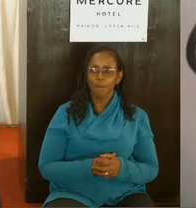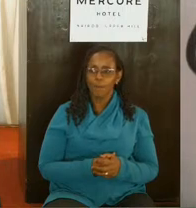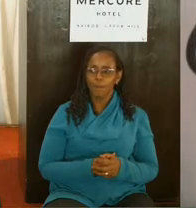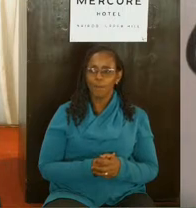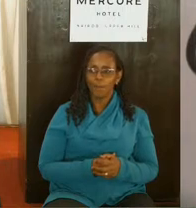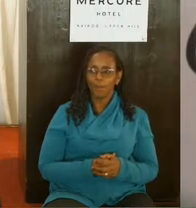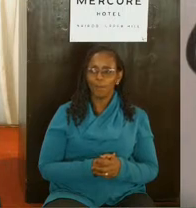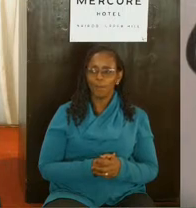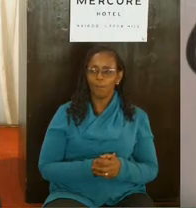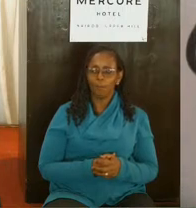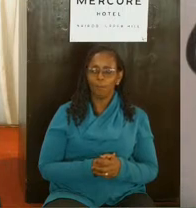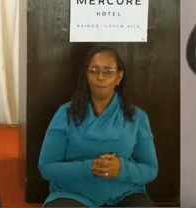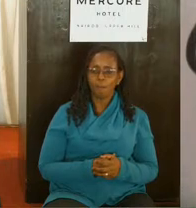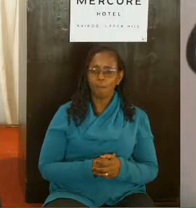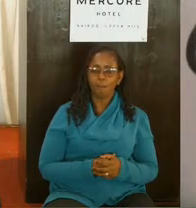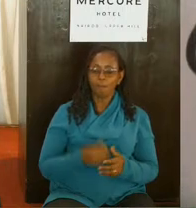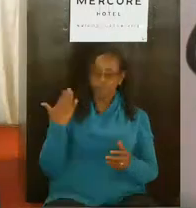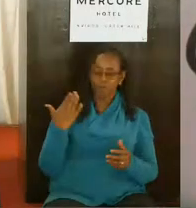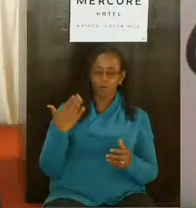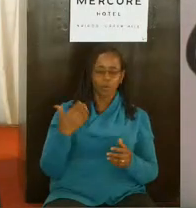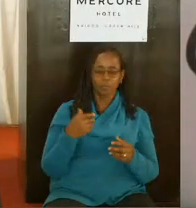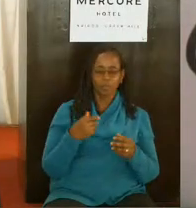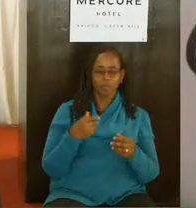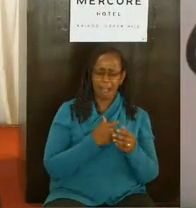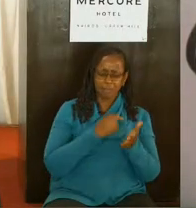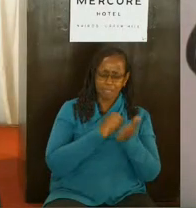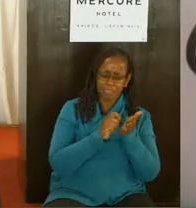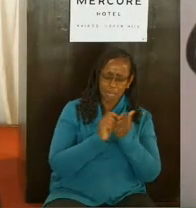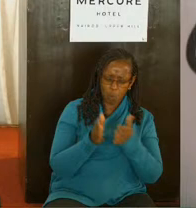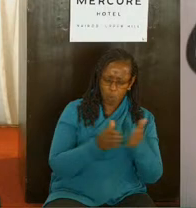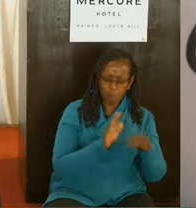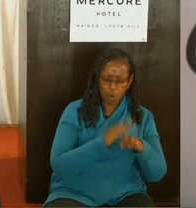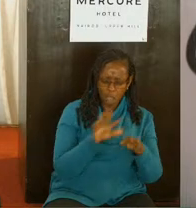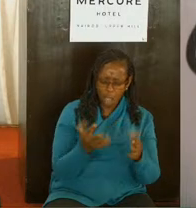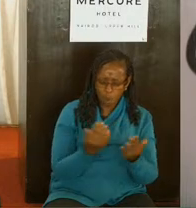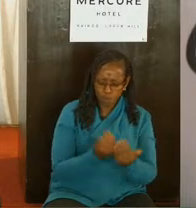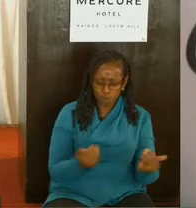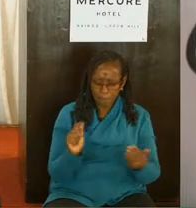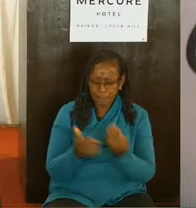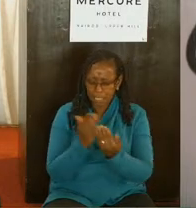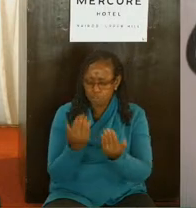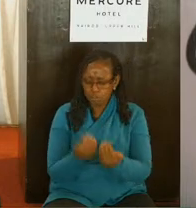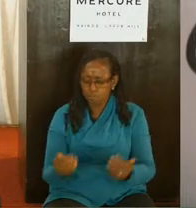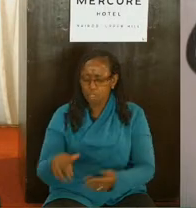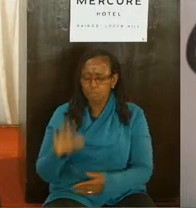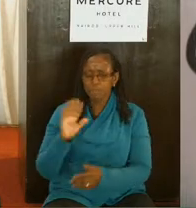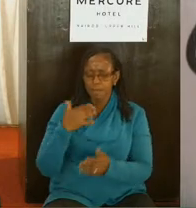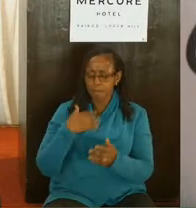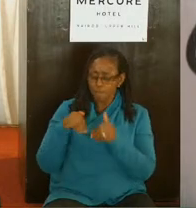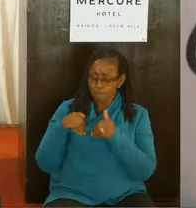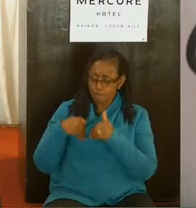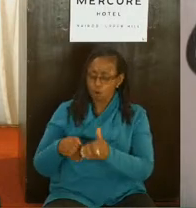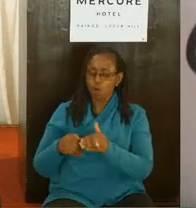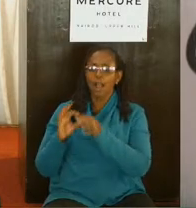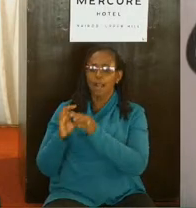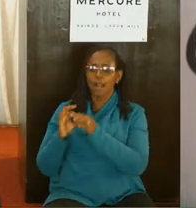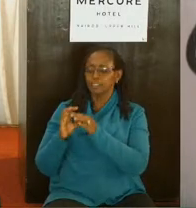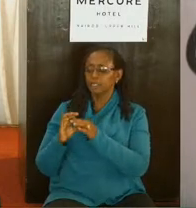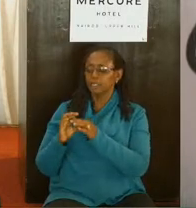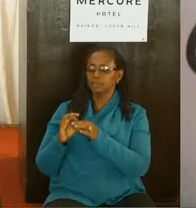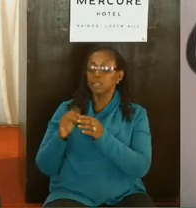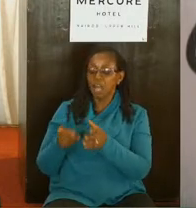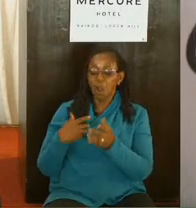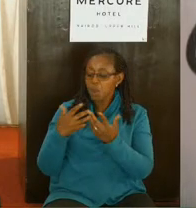there was Unwritten ways on how parents used to bring their children and it was a custom now we've lost that completely